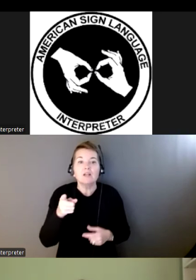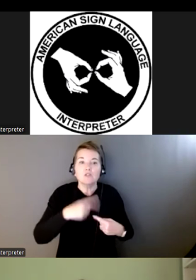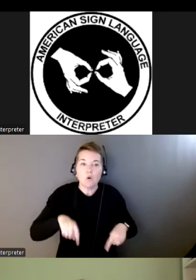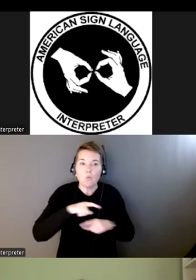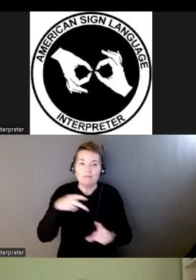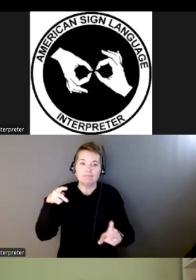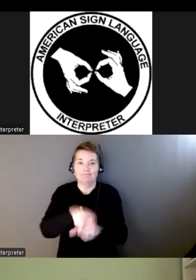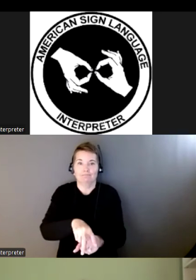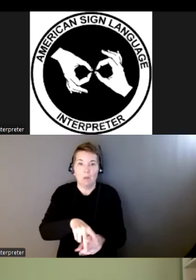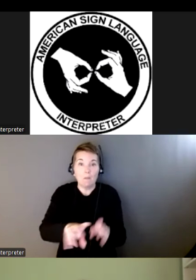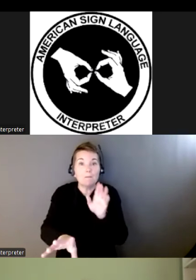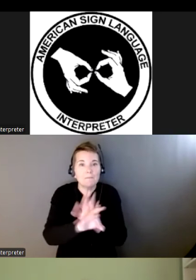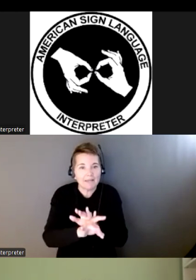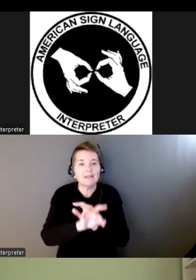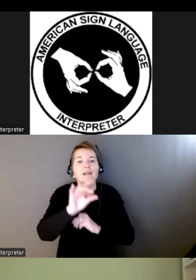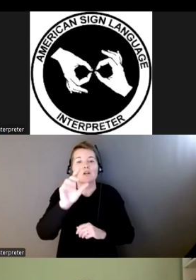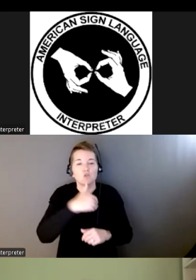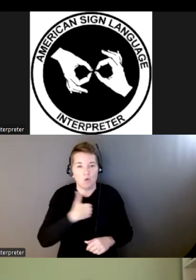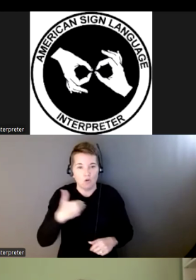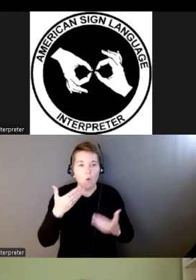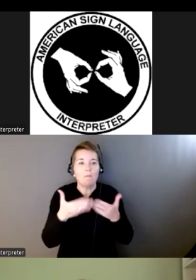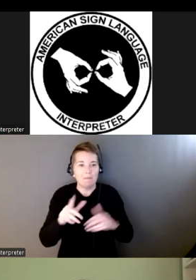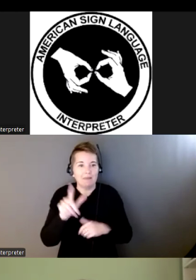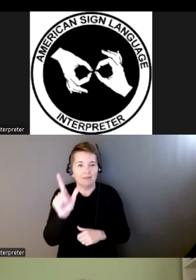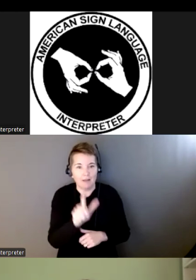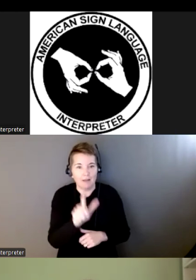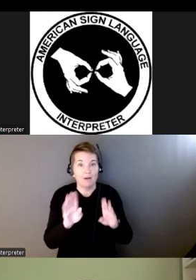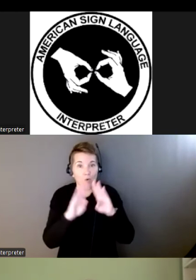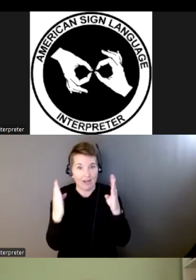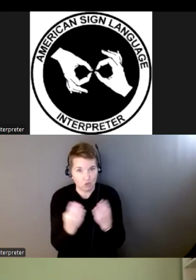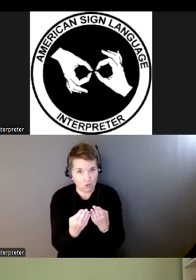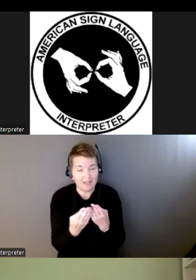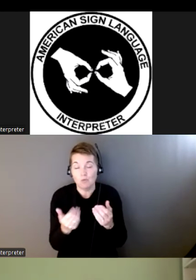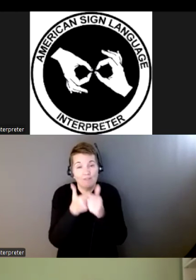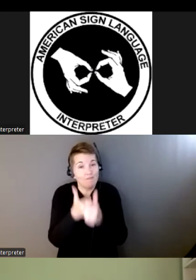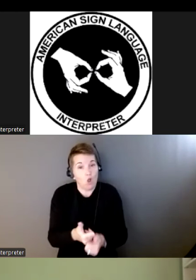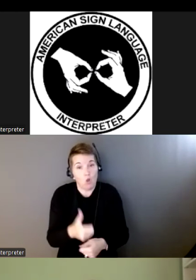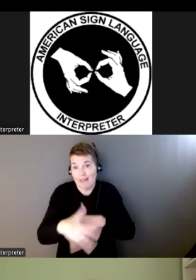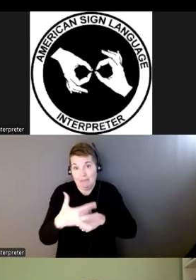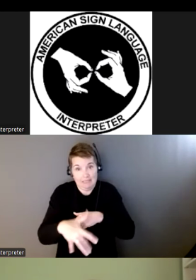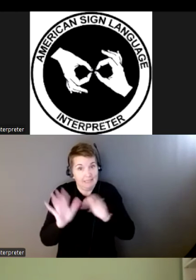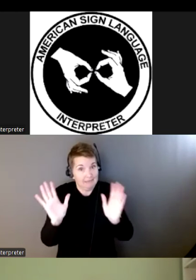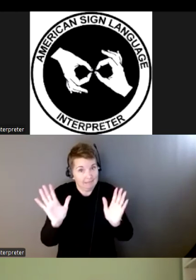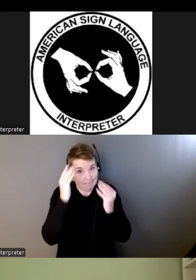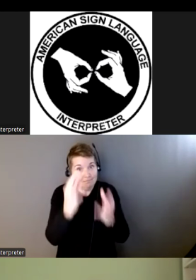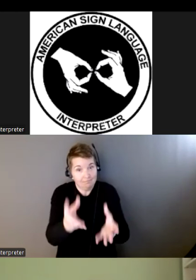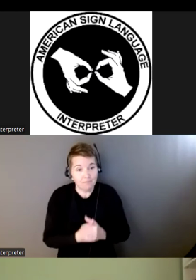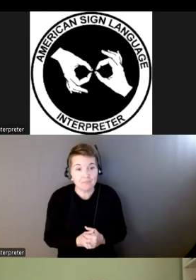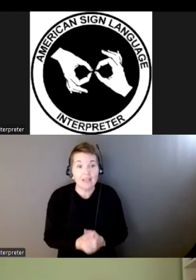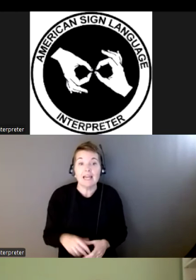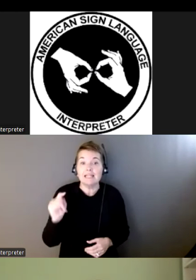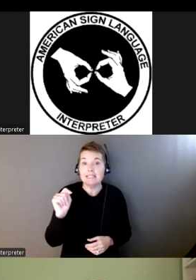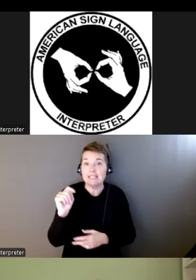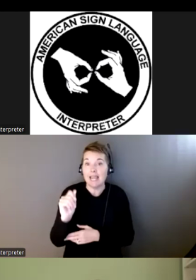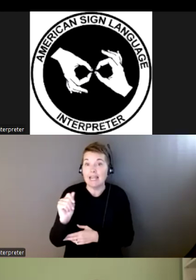Library branch, which will be subject to availability and capacity. You will be covered under TAC